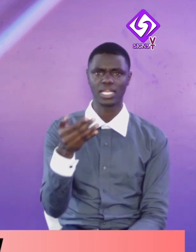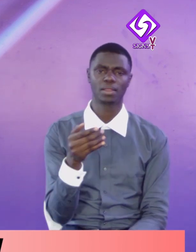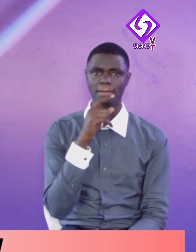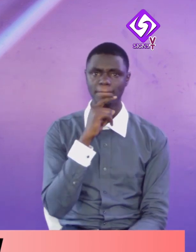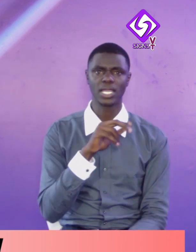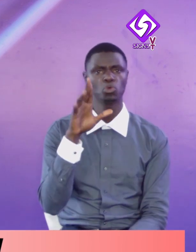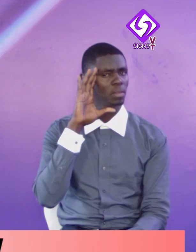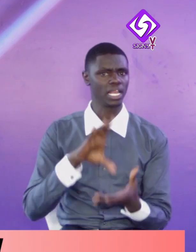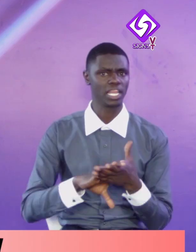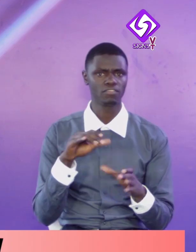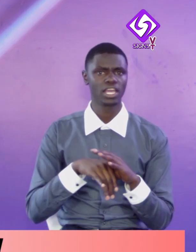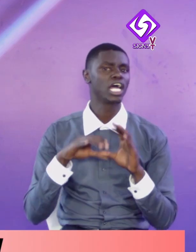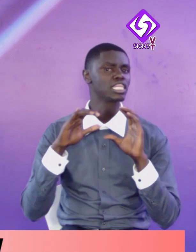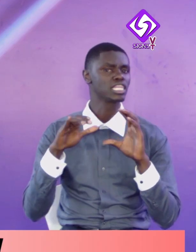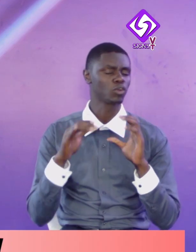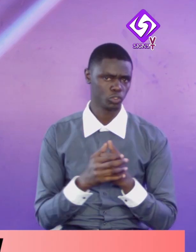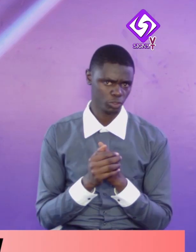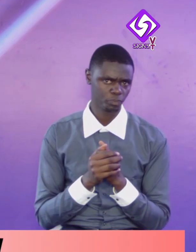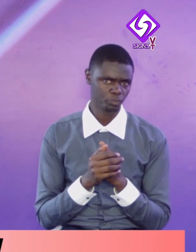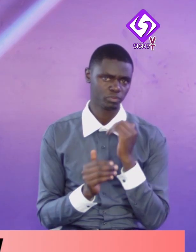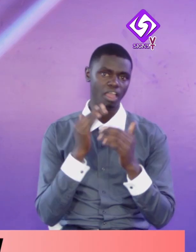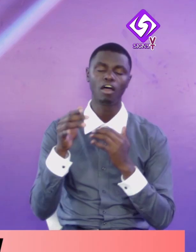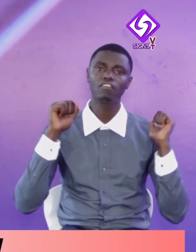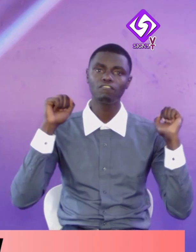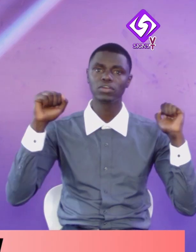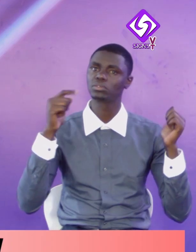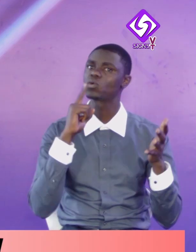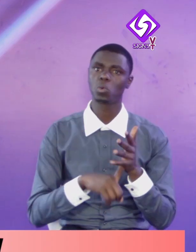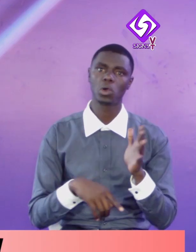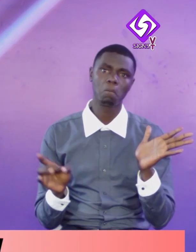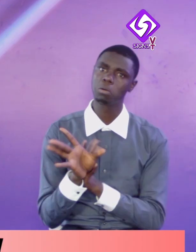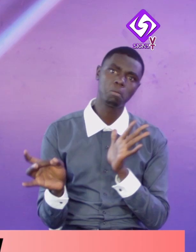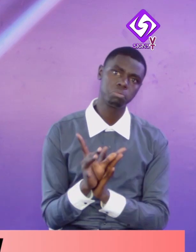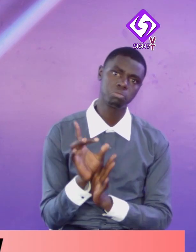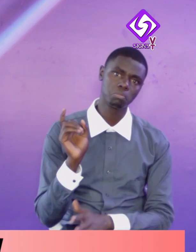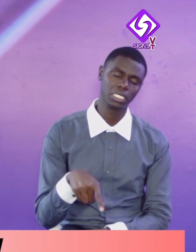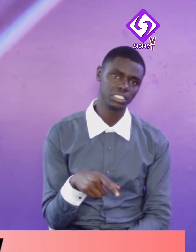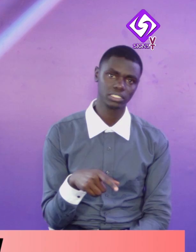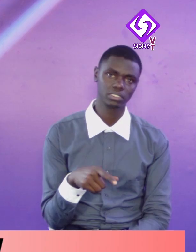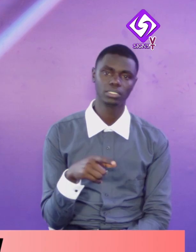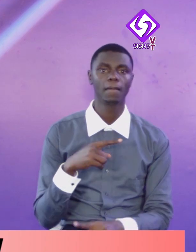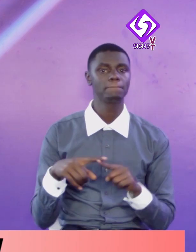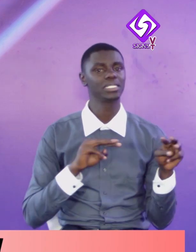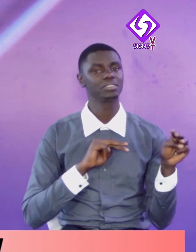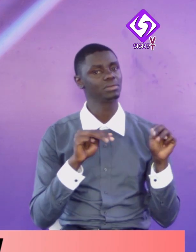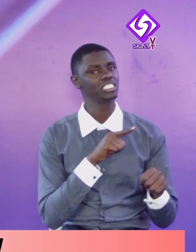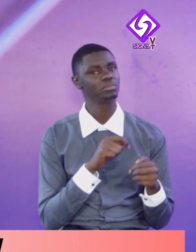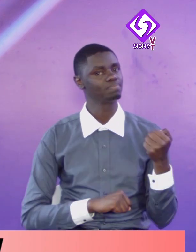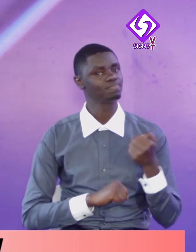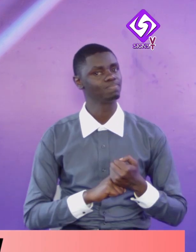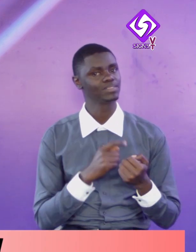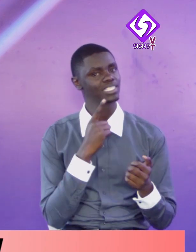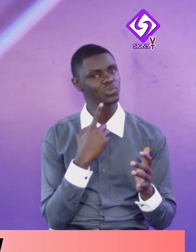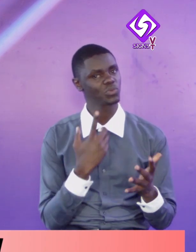Amorim so much. And even after the fans said he should be sacked, the management backed him and